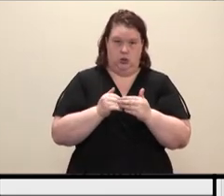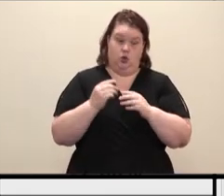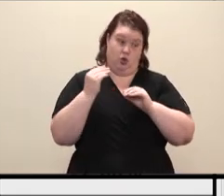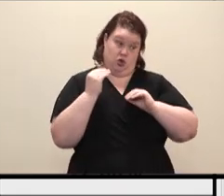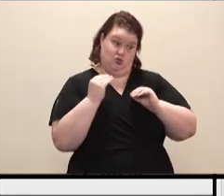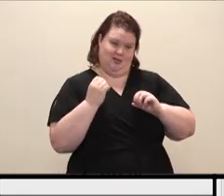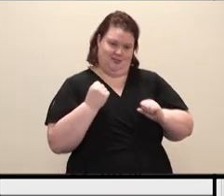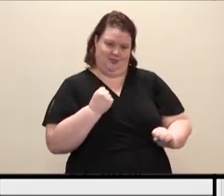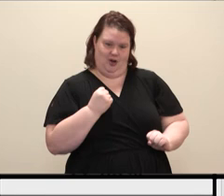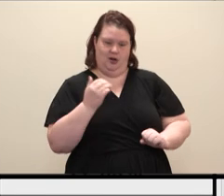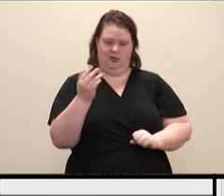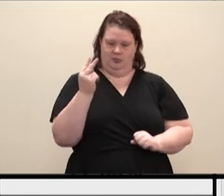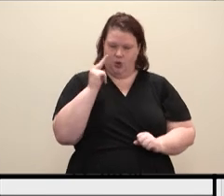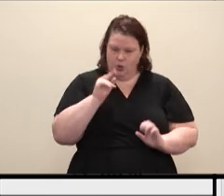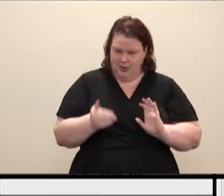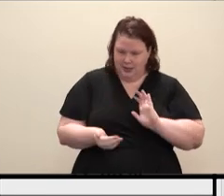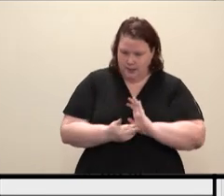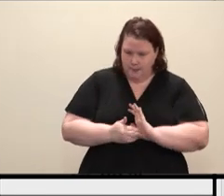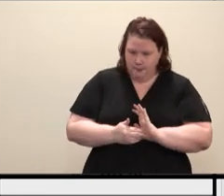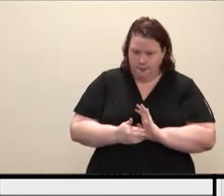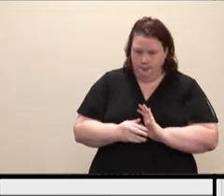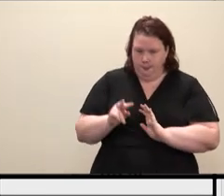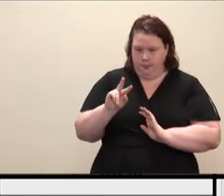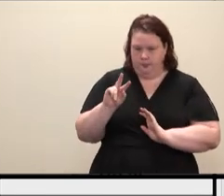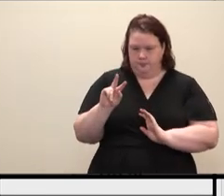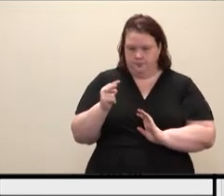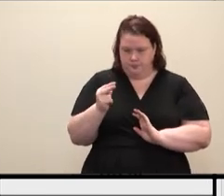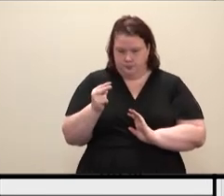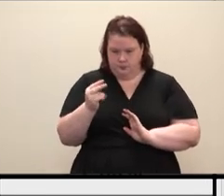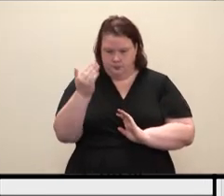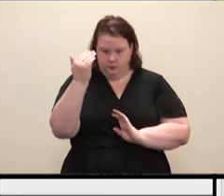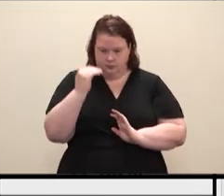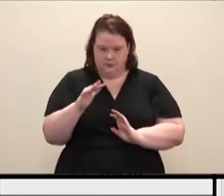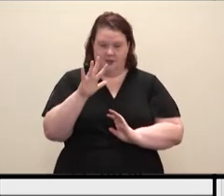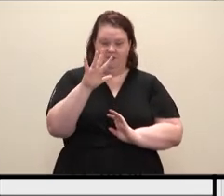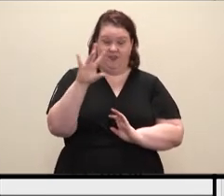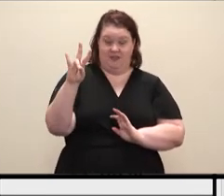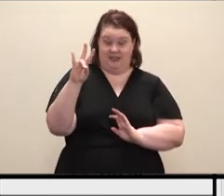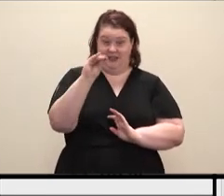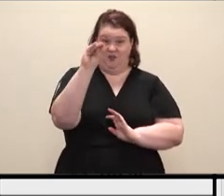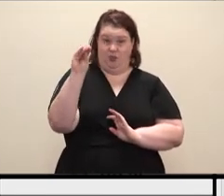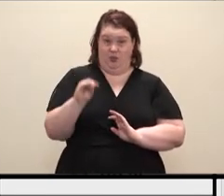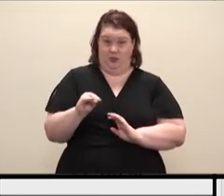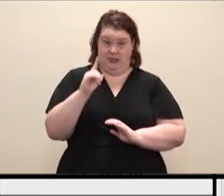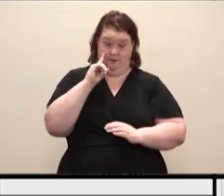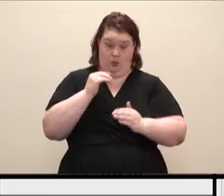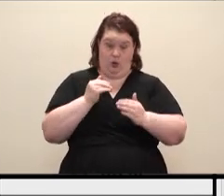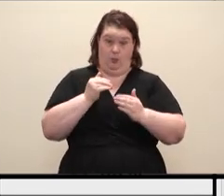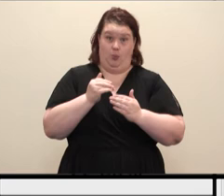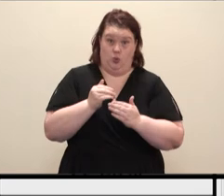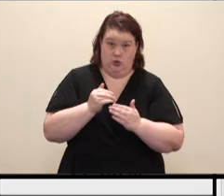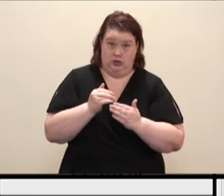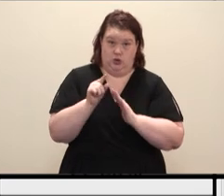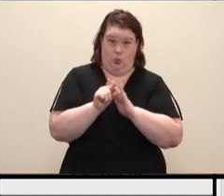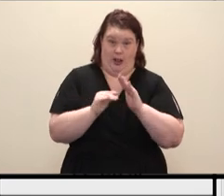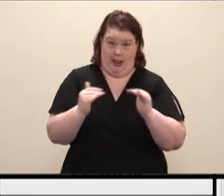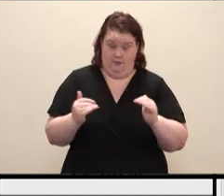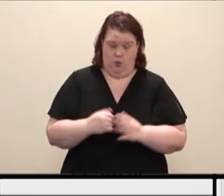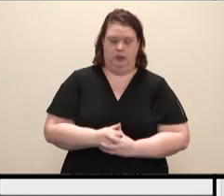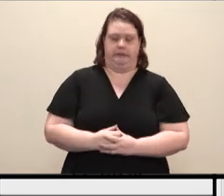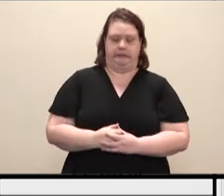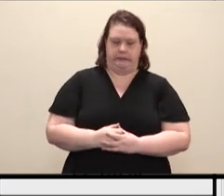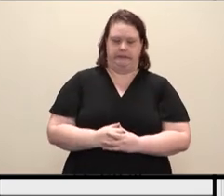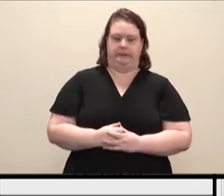pretty strong. But then when you look again, the second unit, it's only 57. Well, that tells you that there's something in that